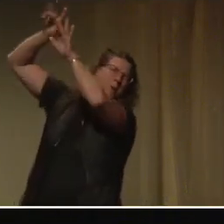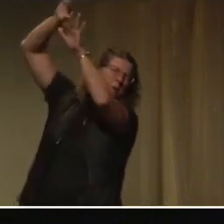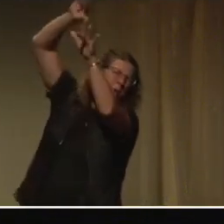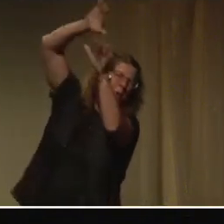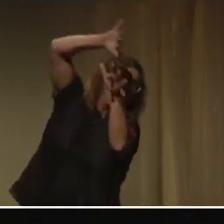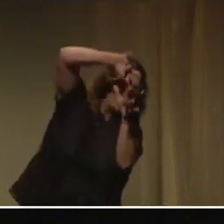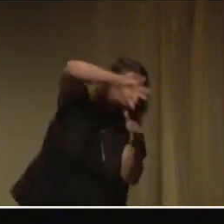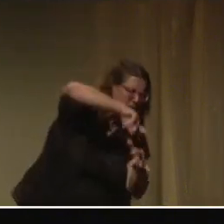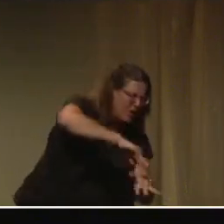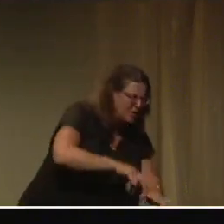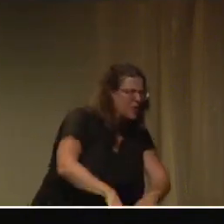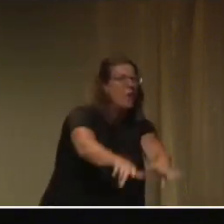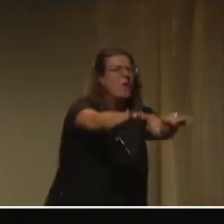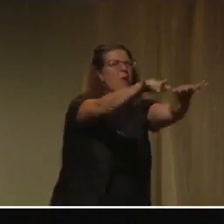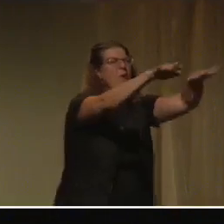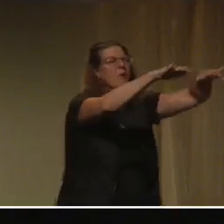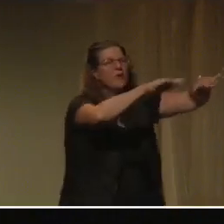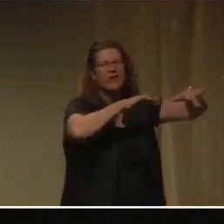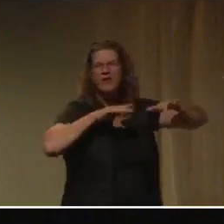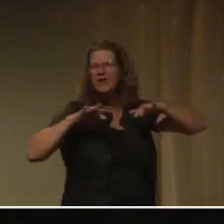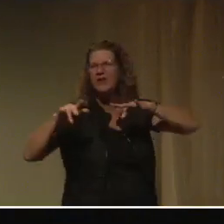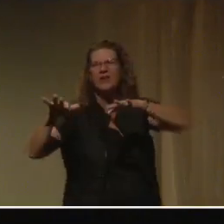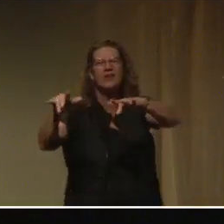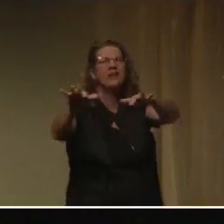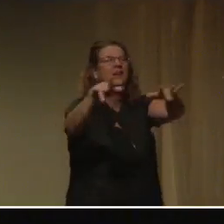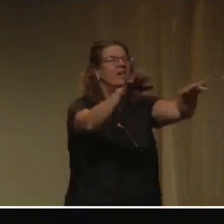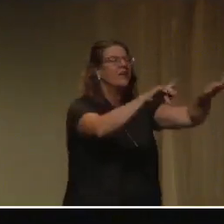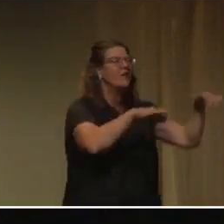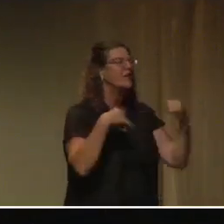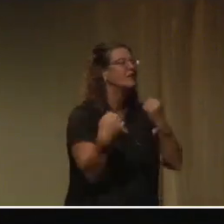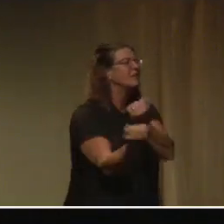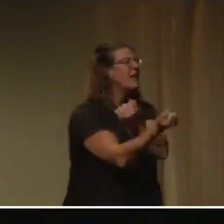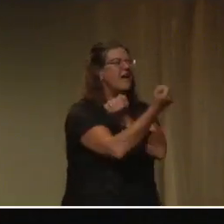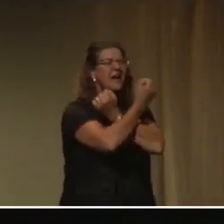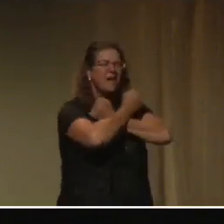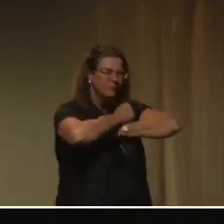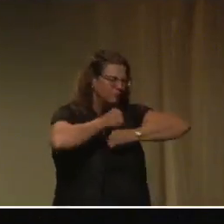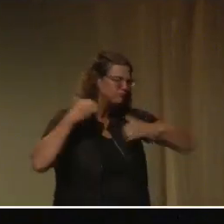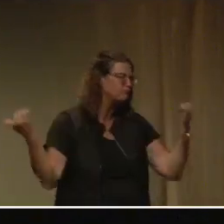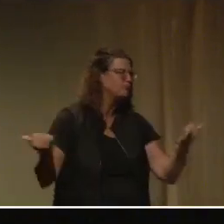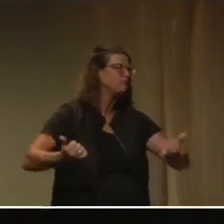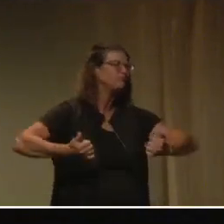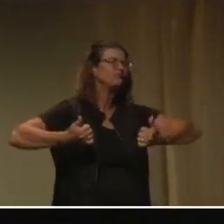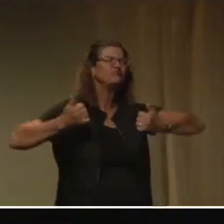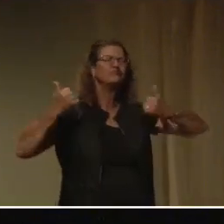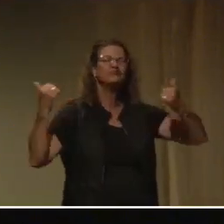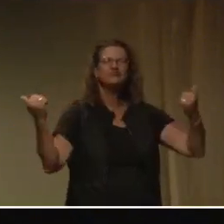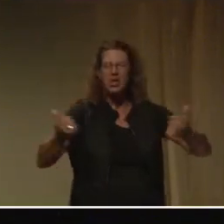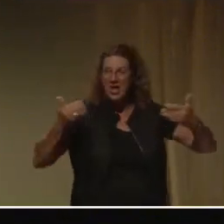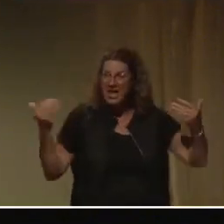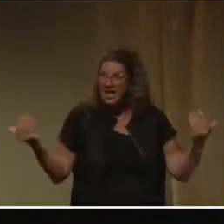out. Let your love run over. Here and now.